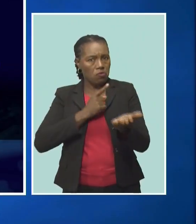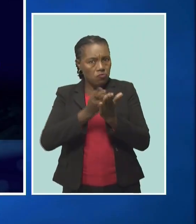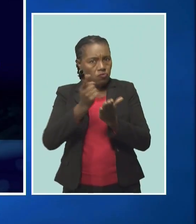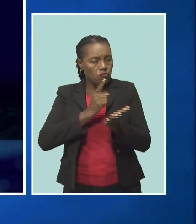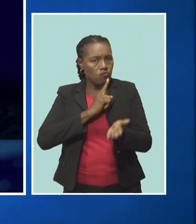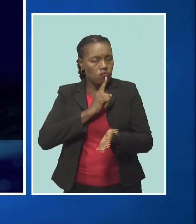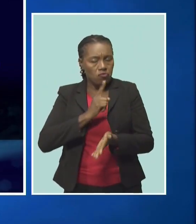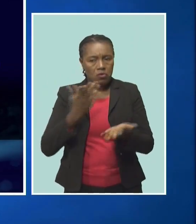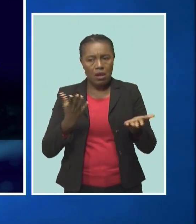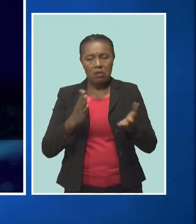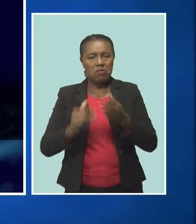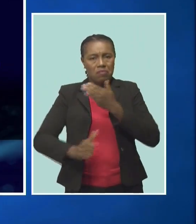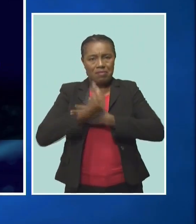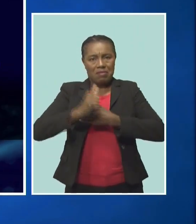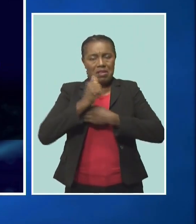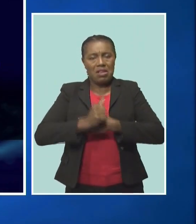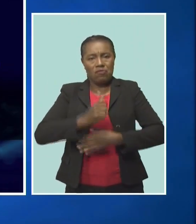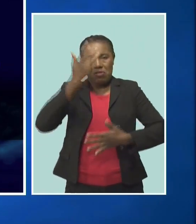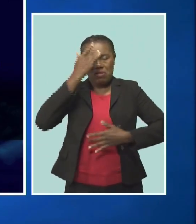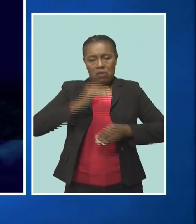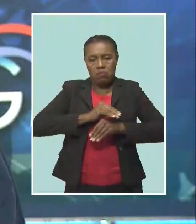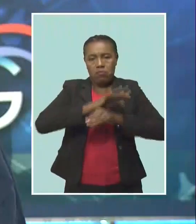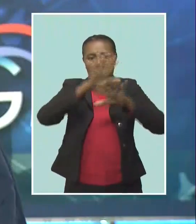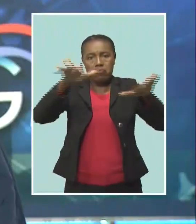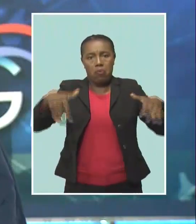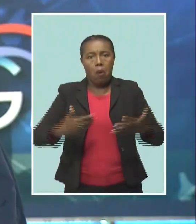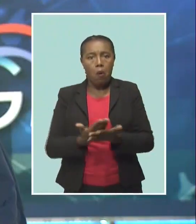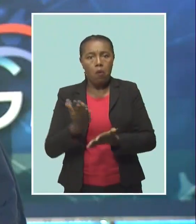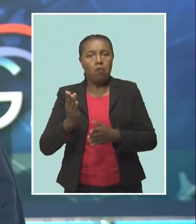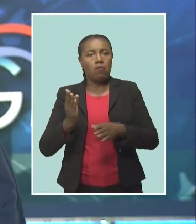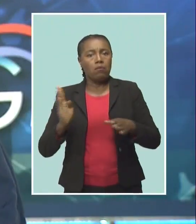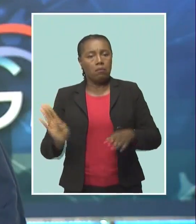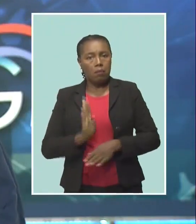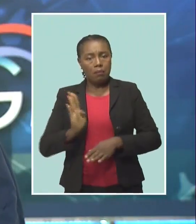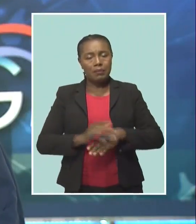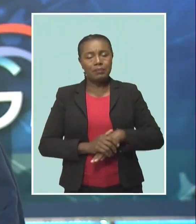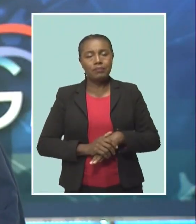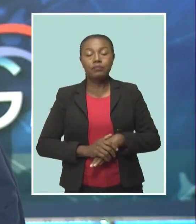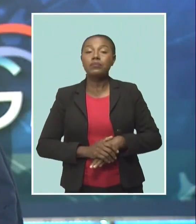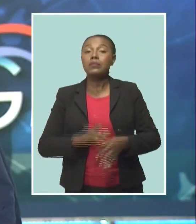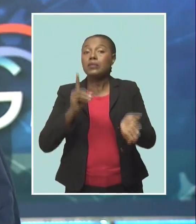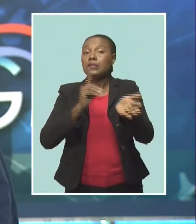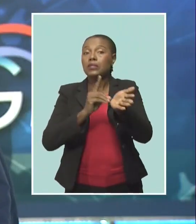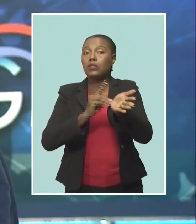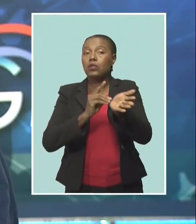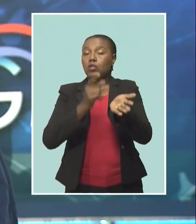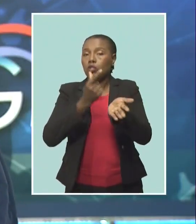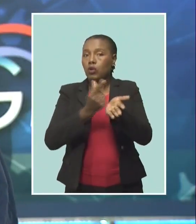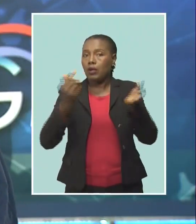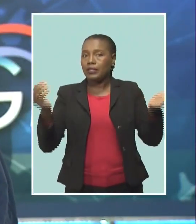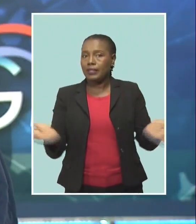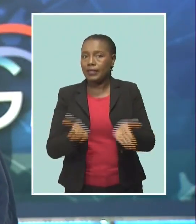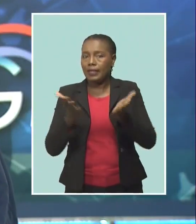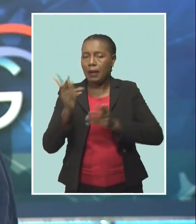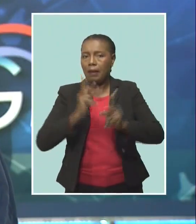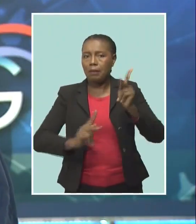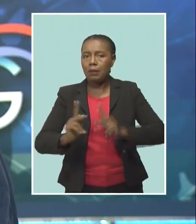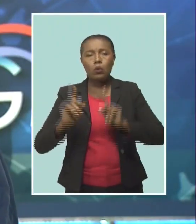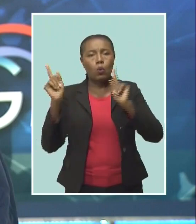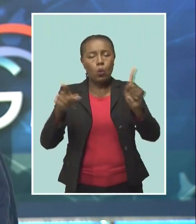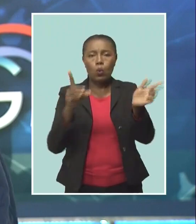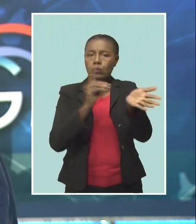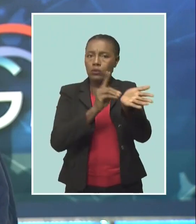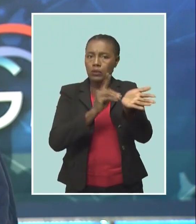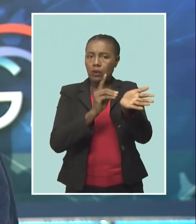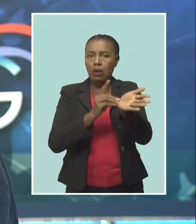dangerous virus circulating in Barbados. Now, Dr. George is encouraging members of the public to seek medical advice for